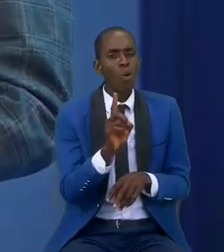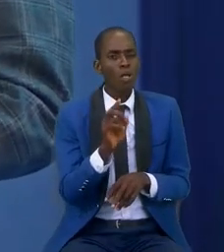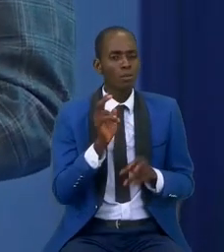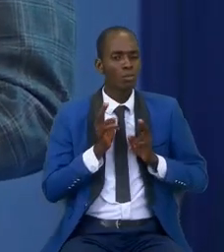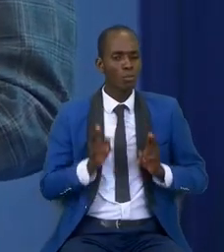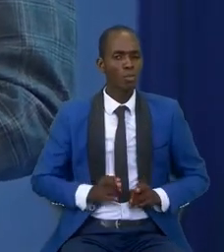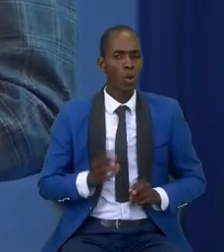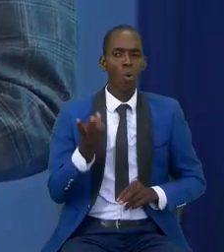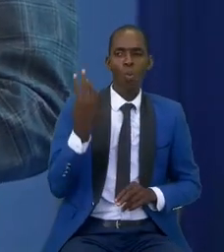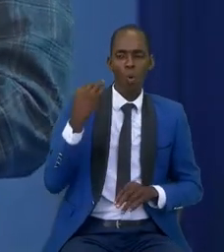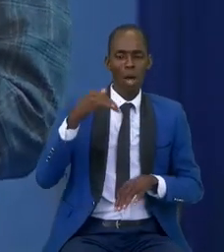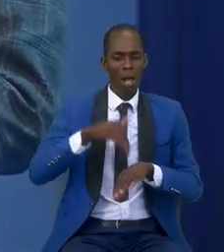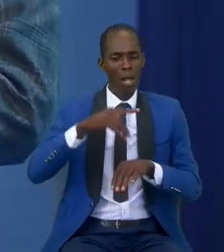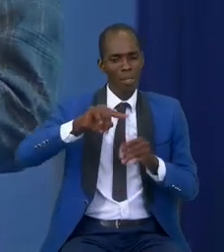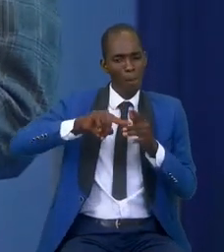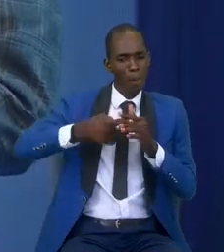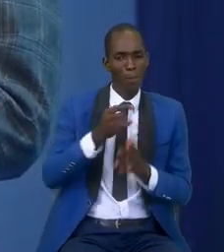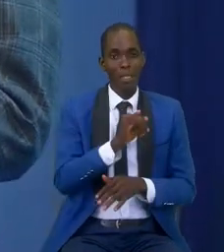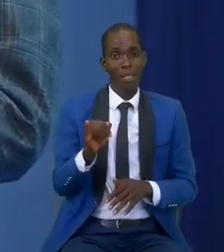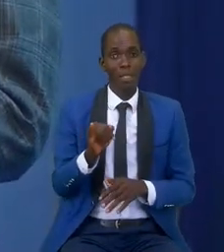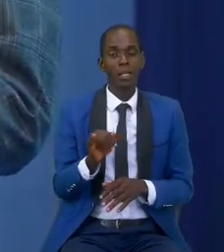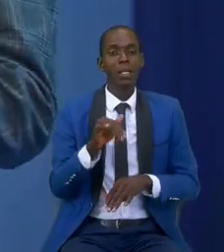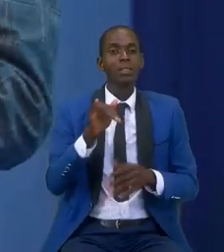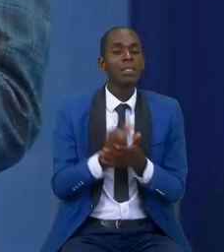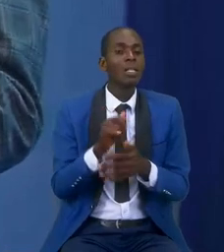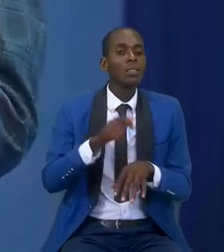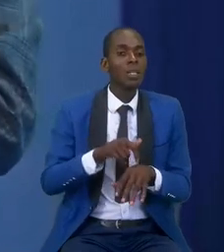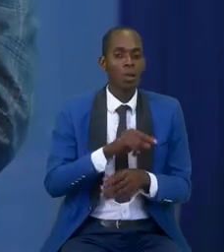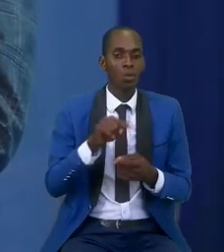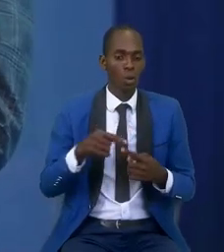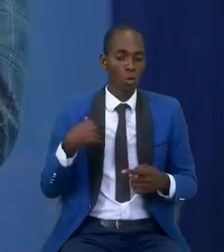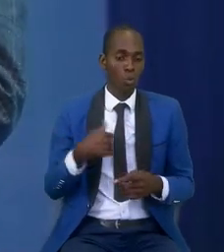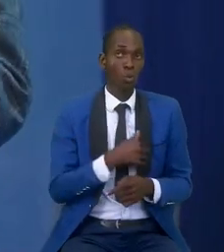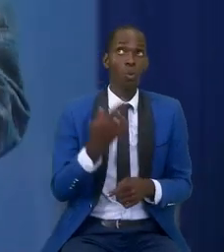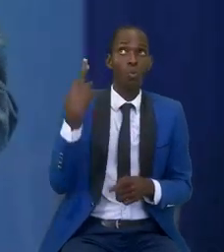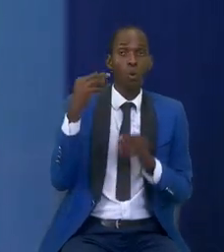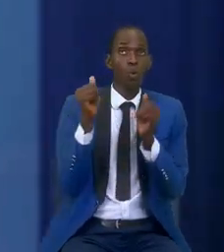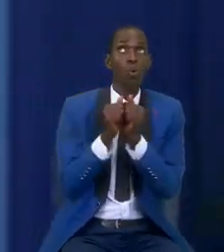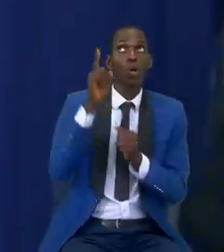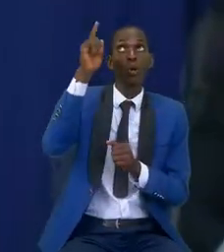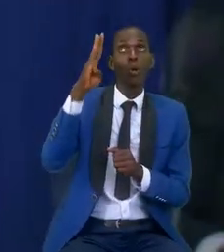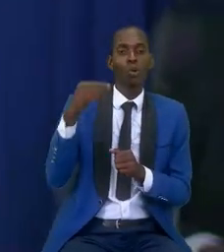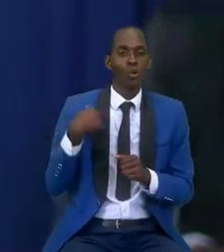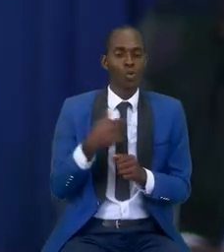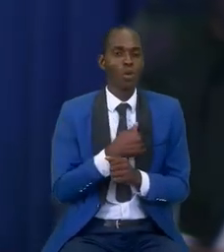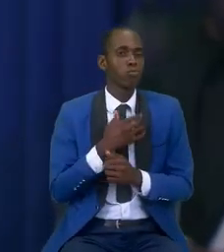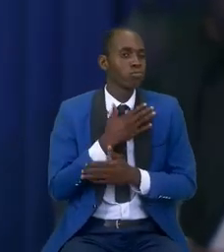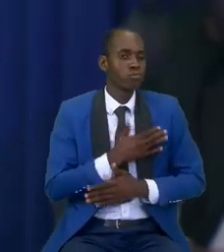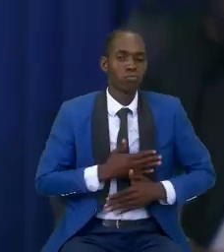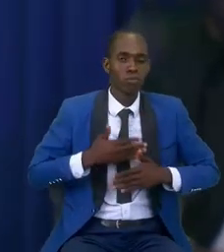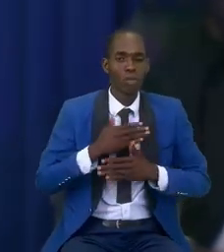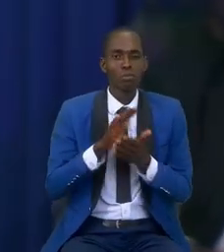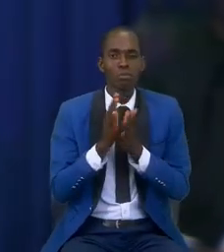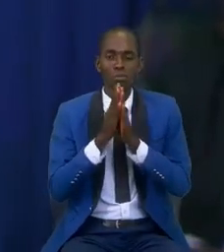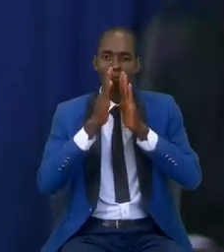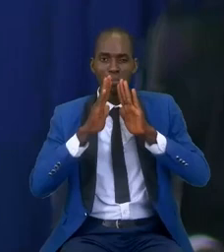what peace what Joy where security and we Arch Victory